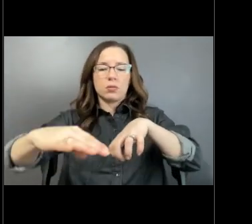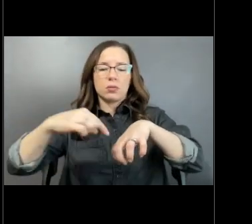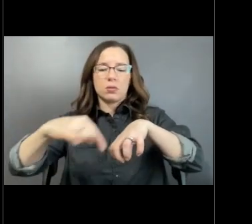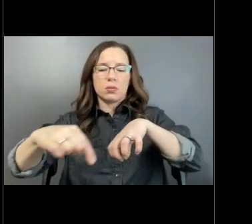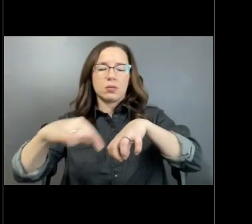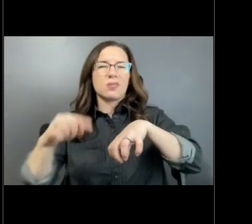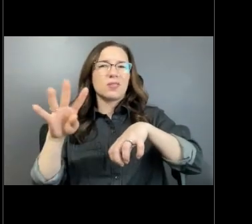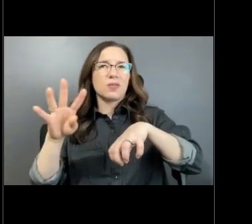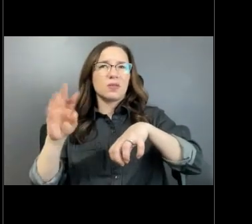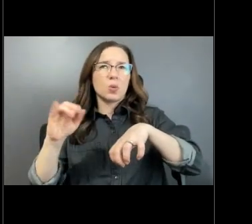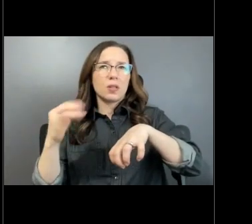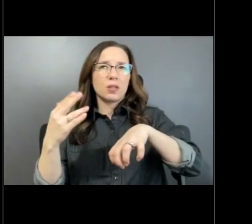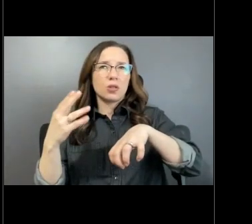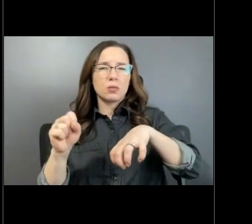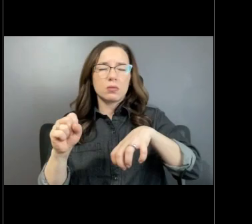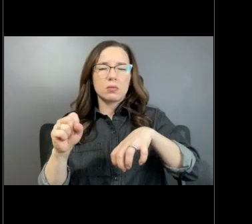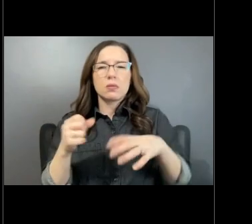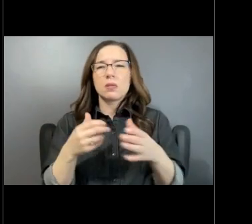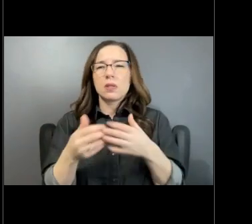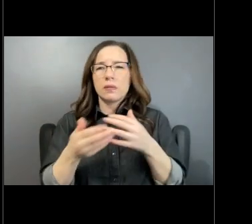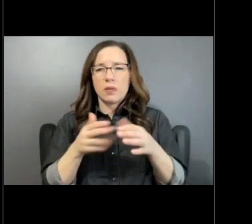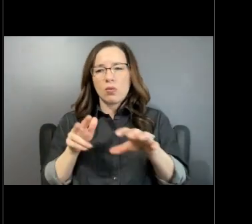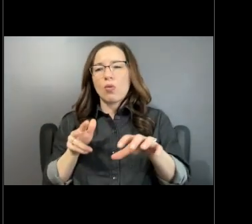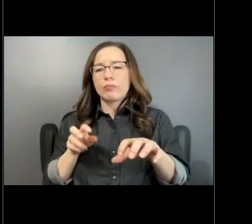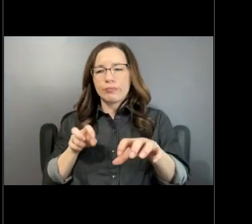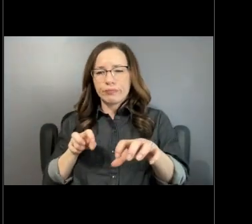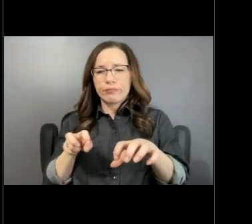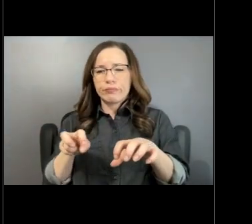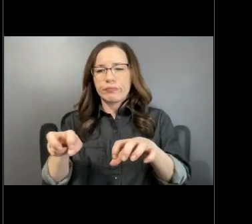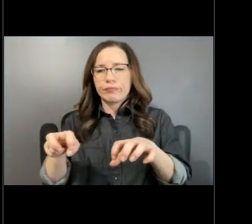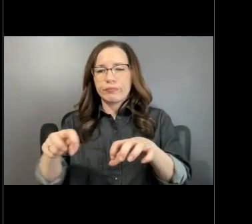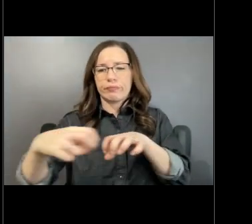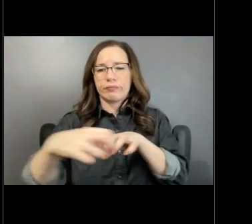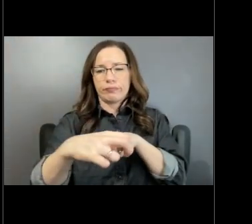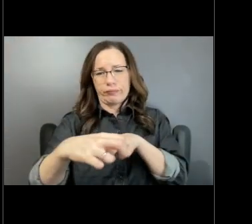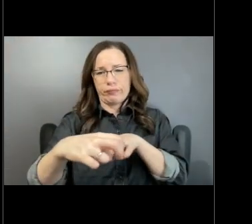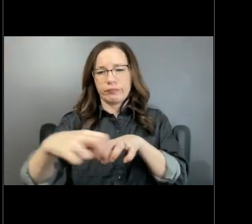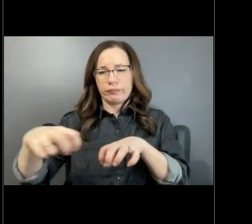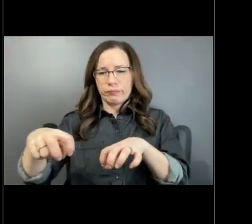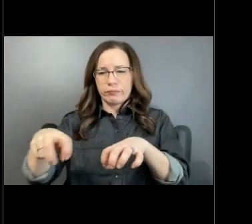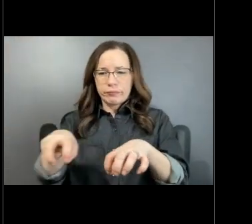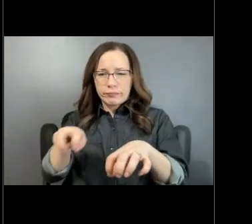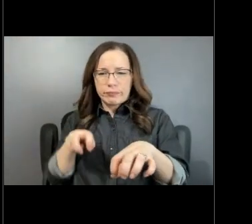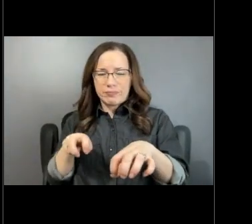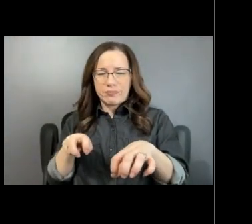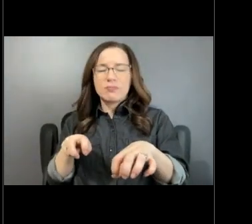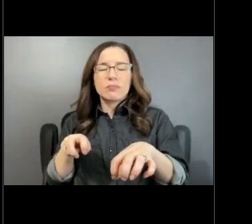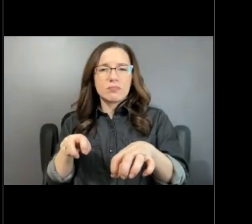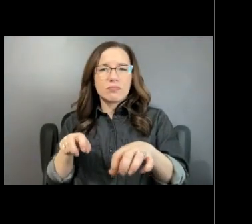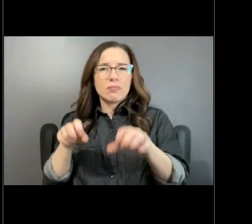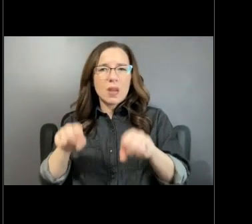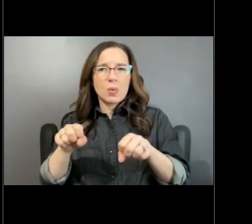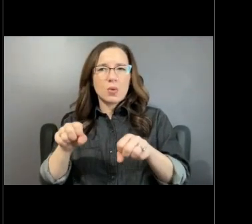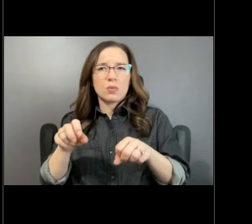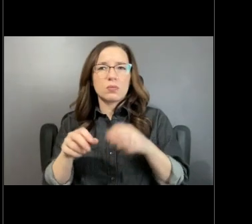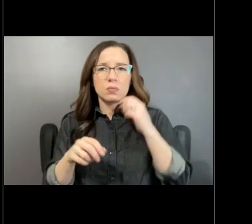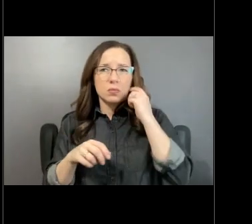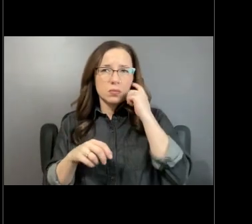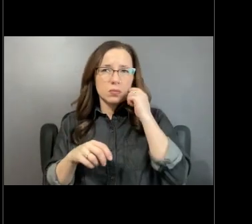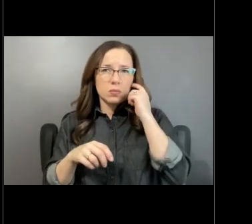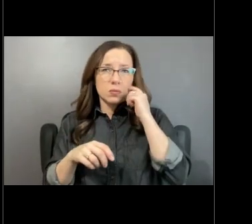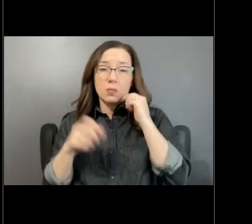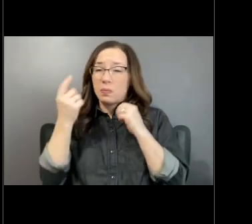though an accessible route for a 90-degree turn around in an obstruction is